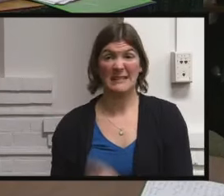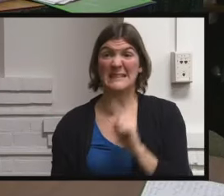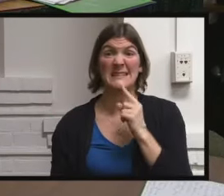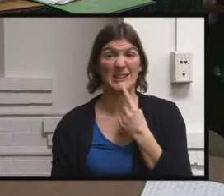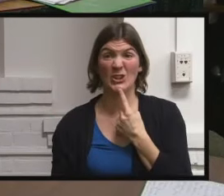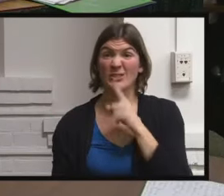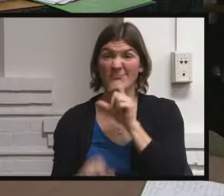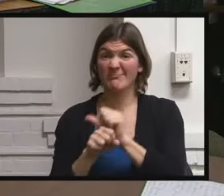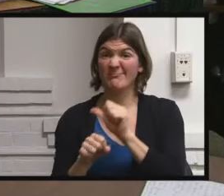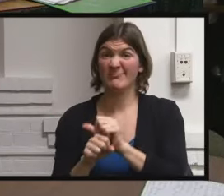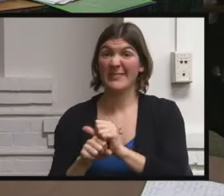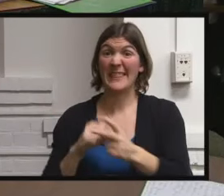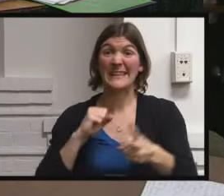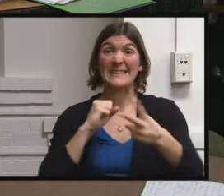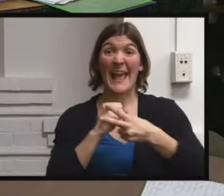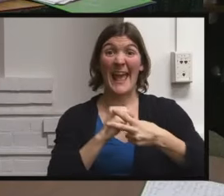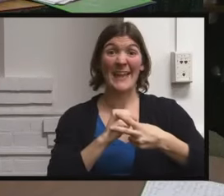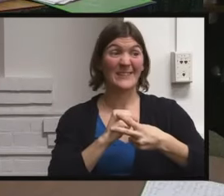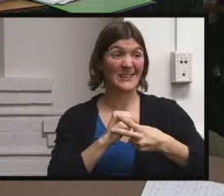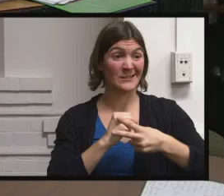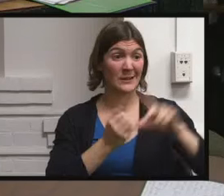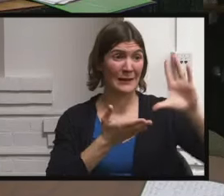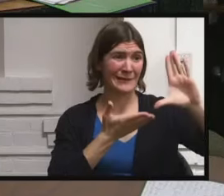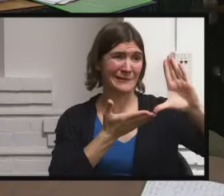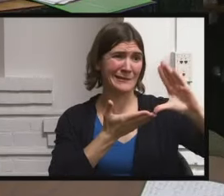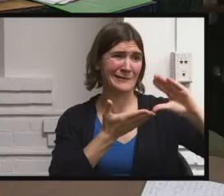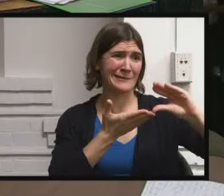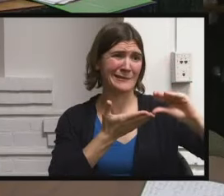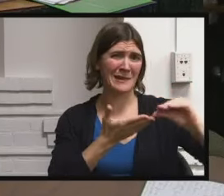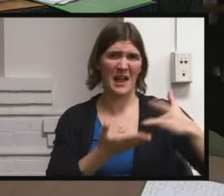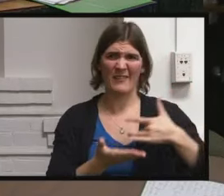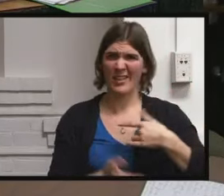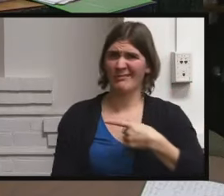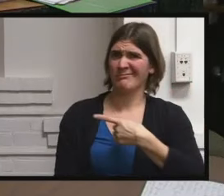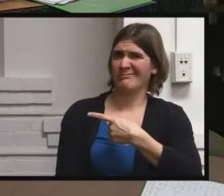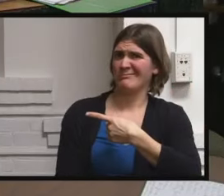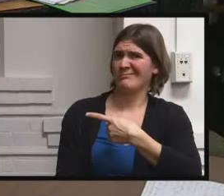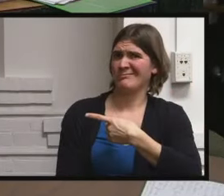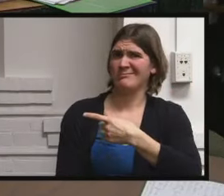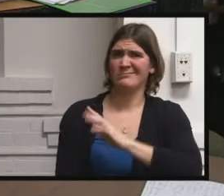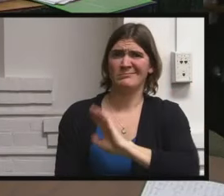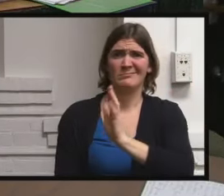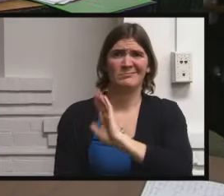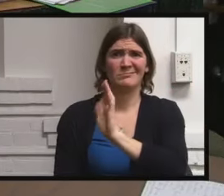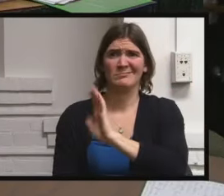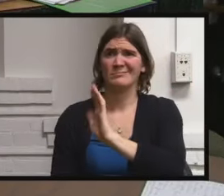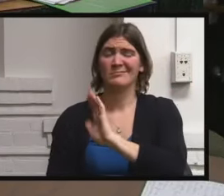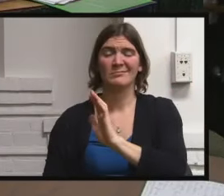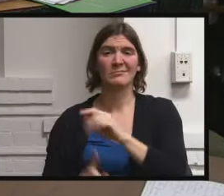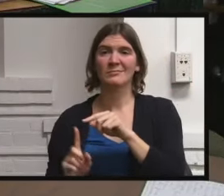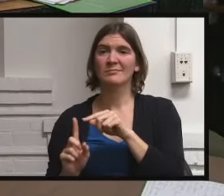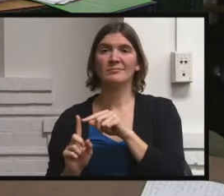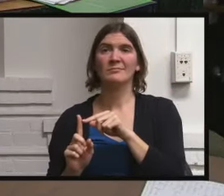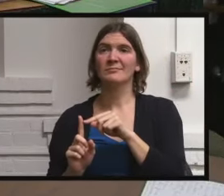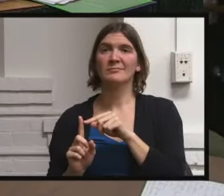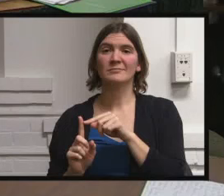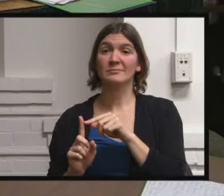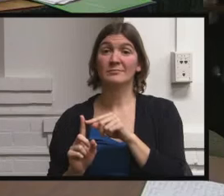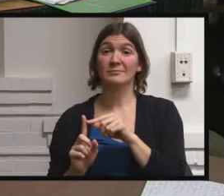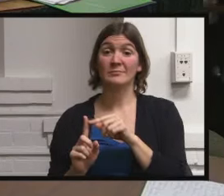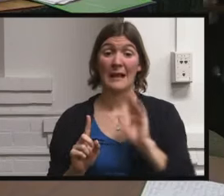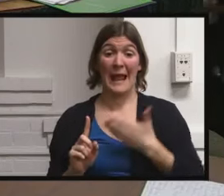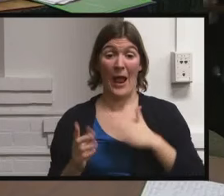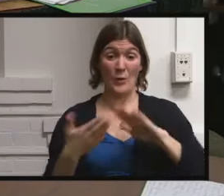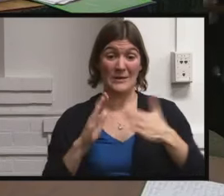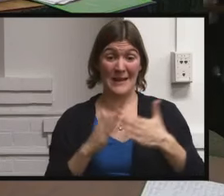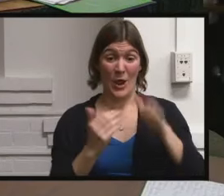significantly reduced those savings that it now looks unfavorable to change the town's method